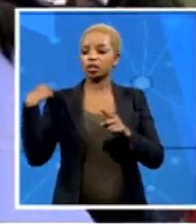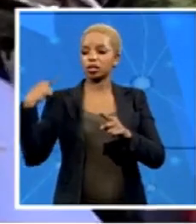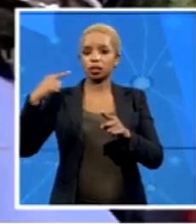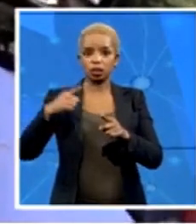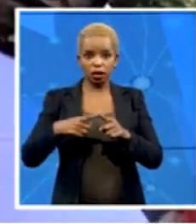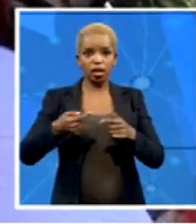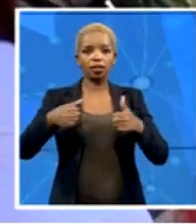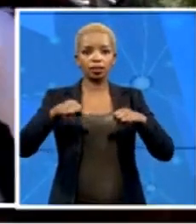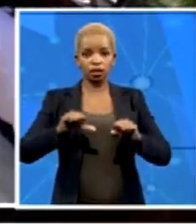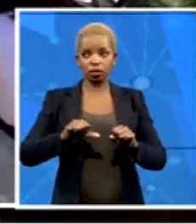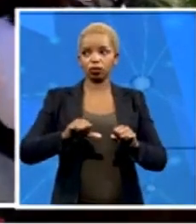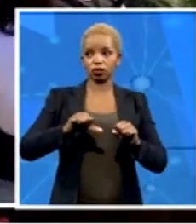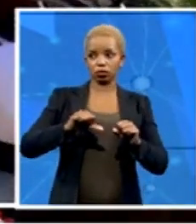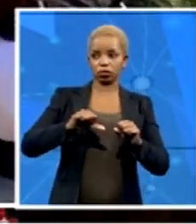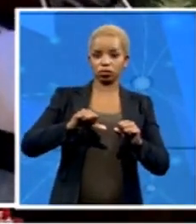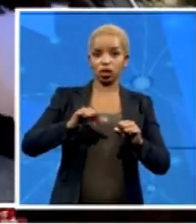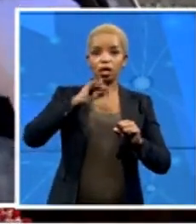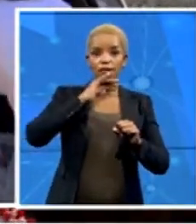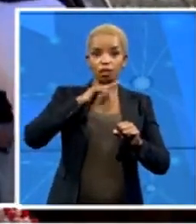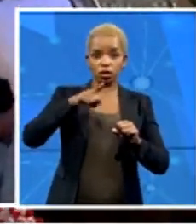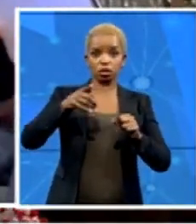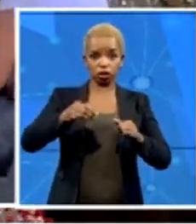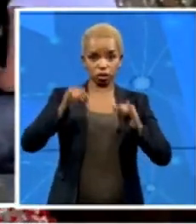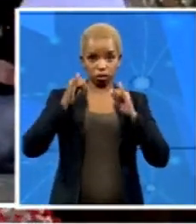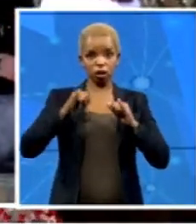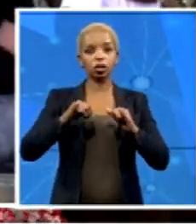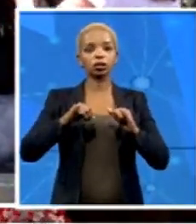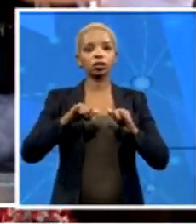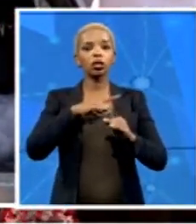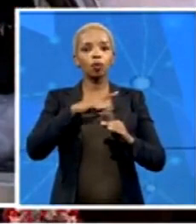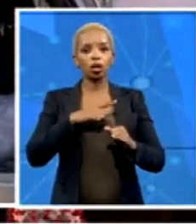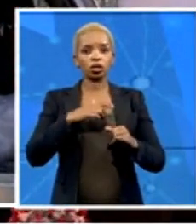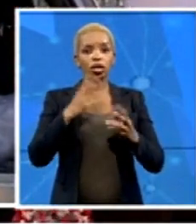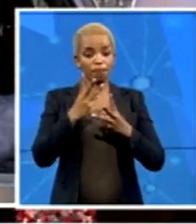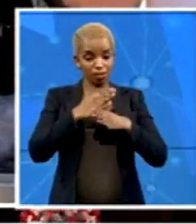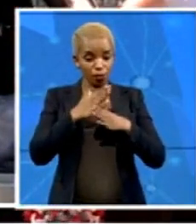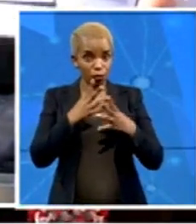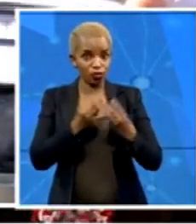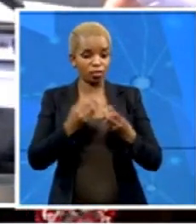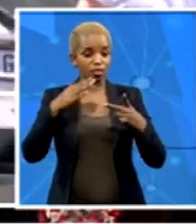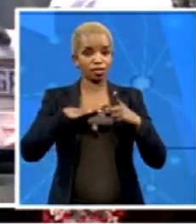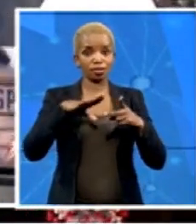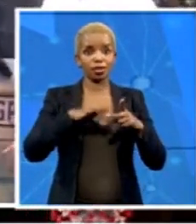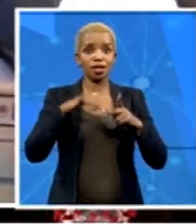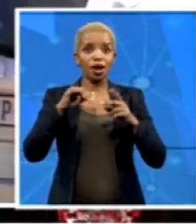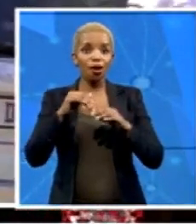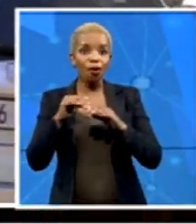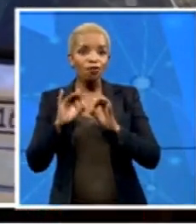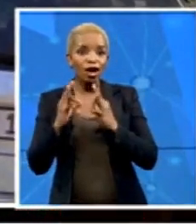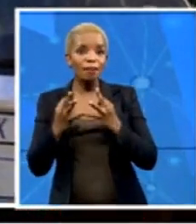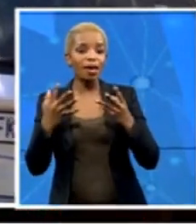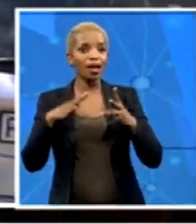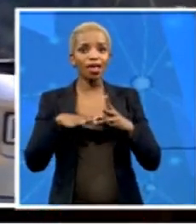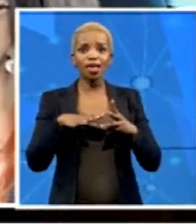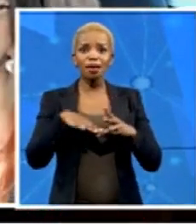it's your work colleagues, it's your family. I had just been to Natal, so it was everyone on the plane. It was my mum and